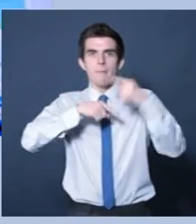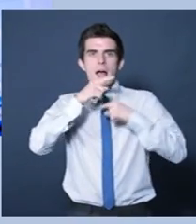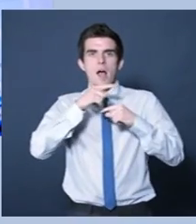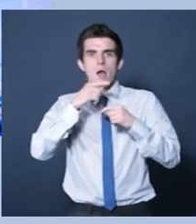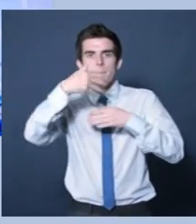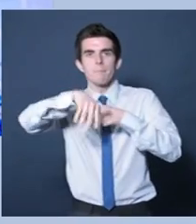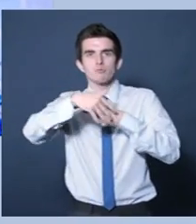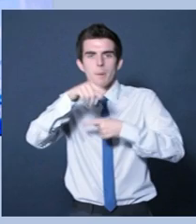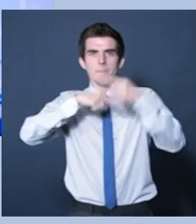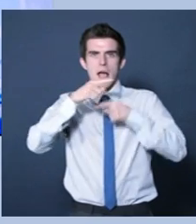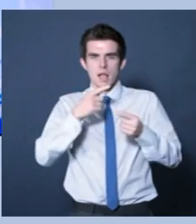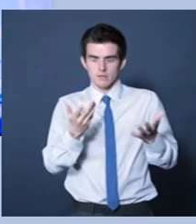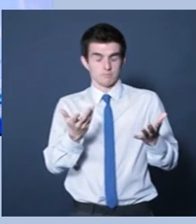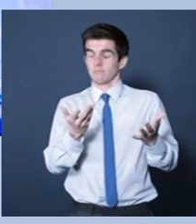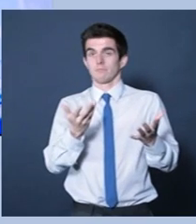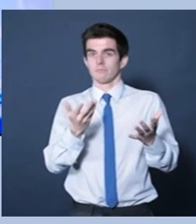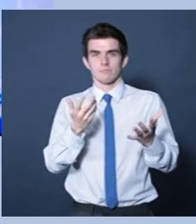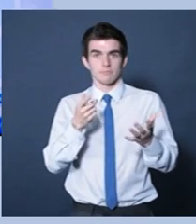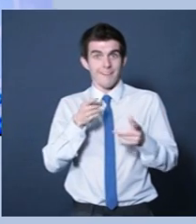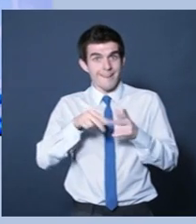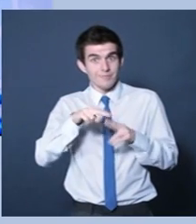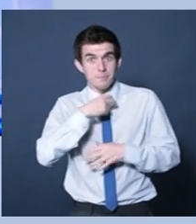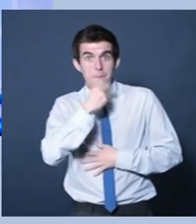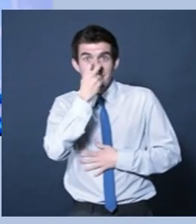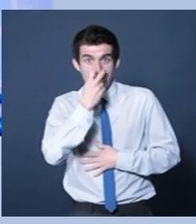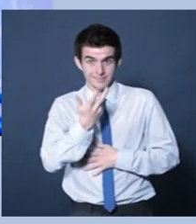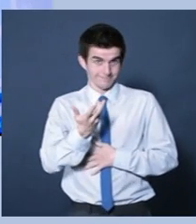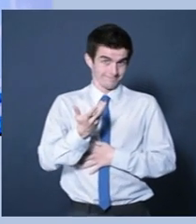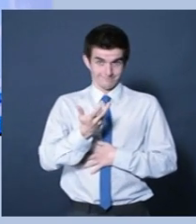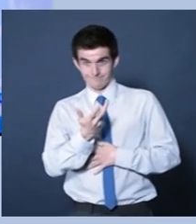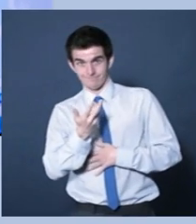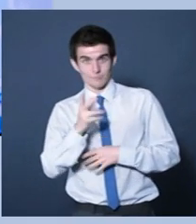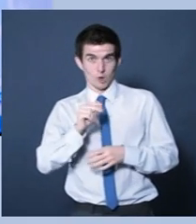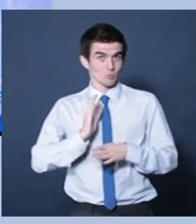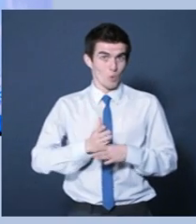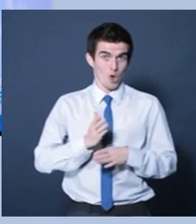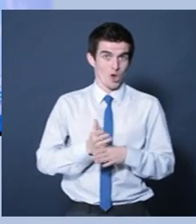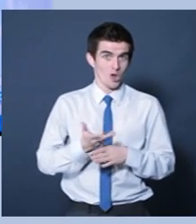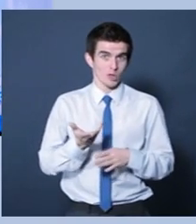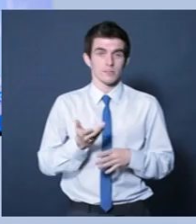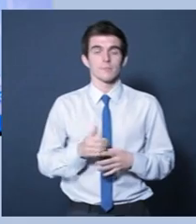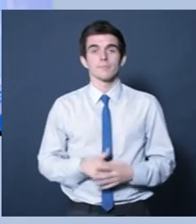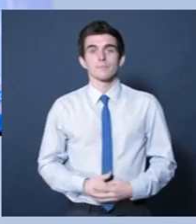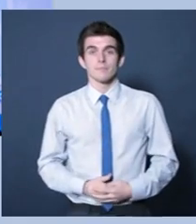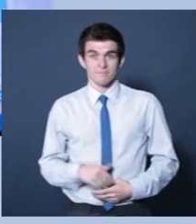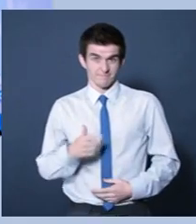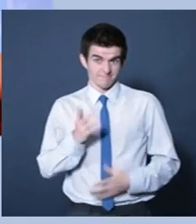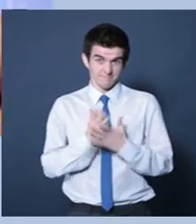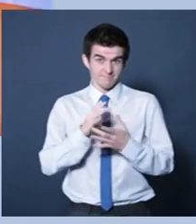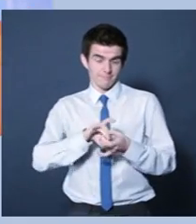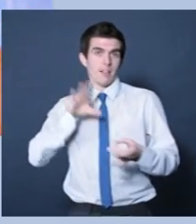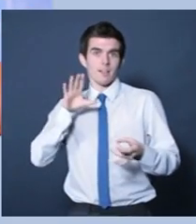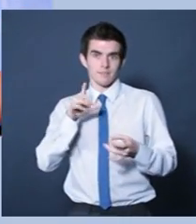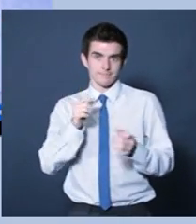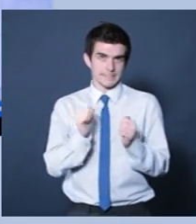going back to the original page, it's still the blue on white. So it hasn't worked like you'd expect it to do, and